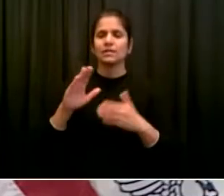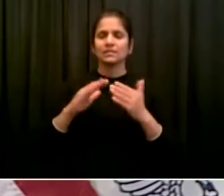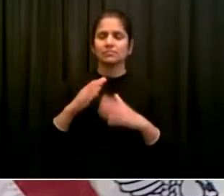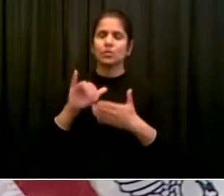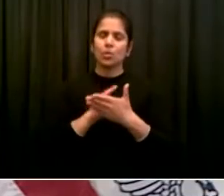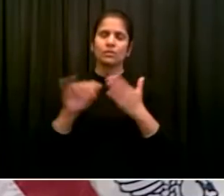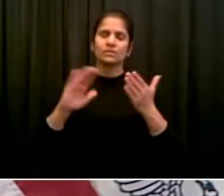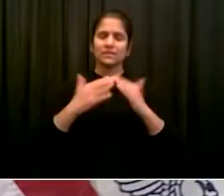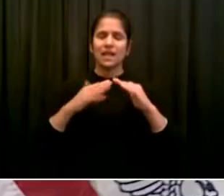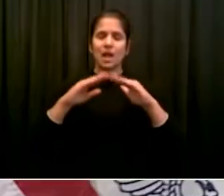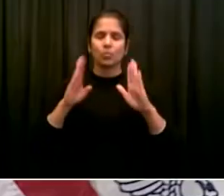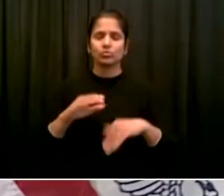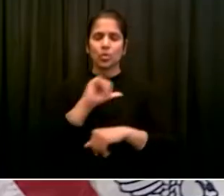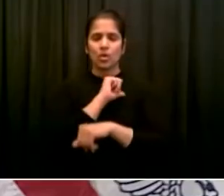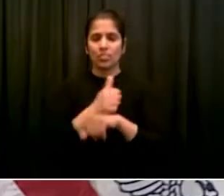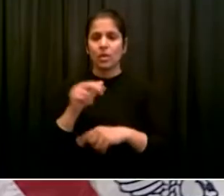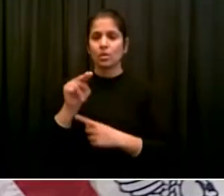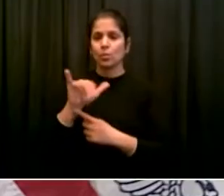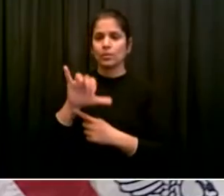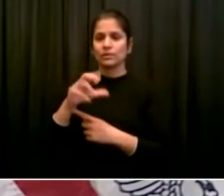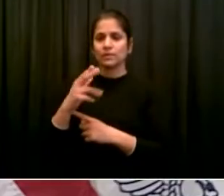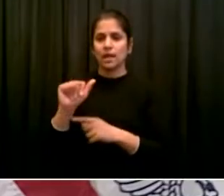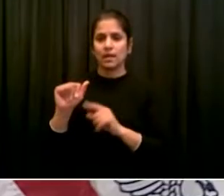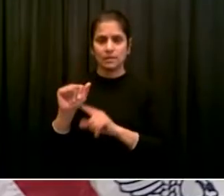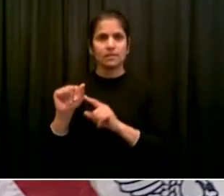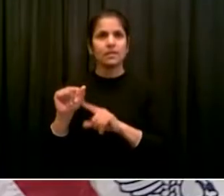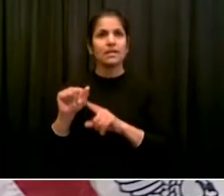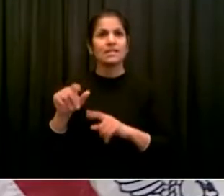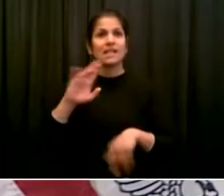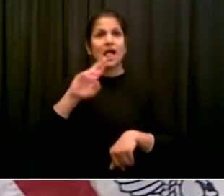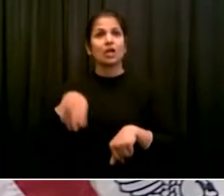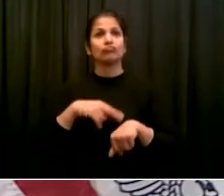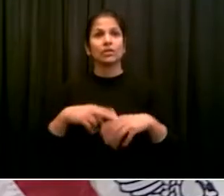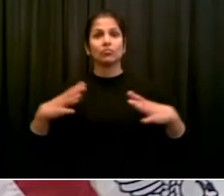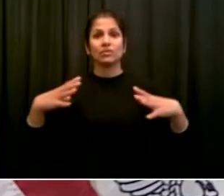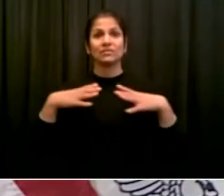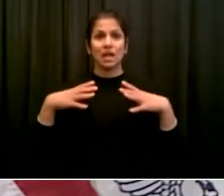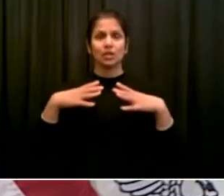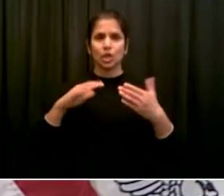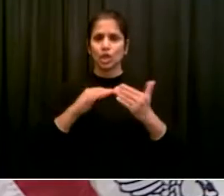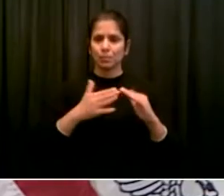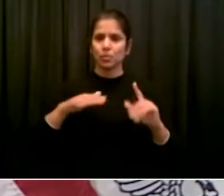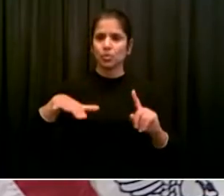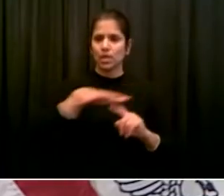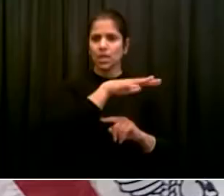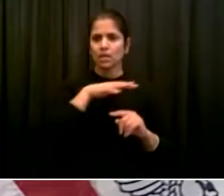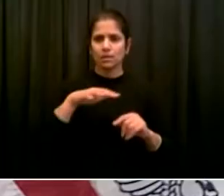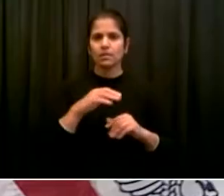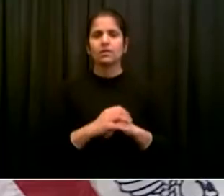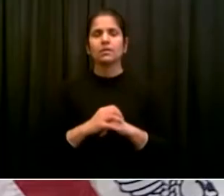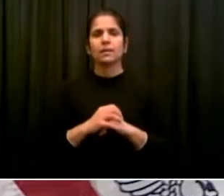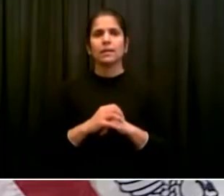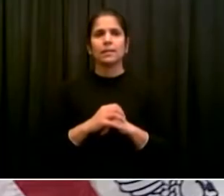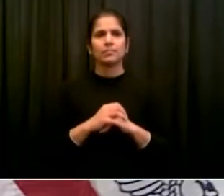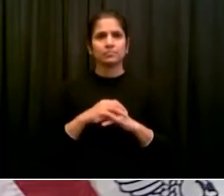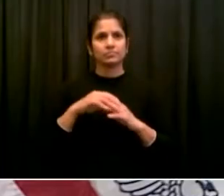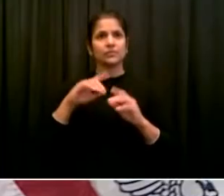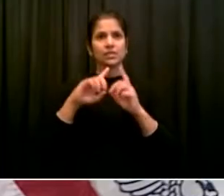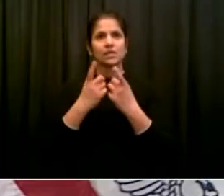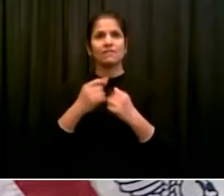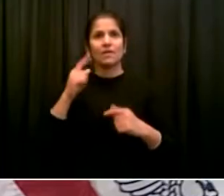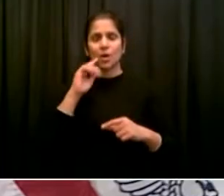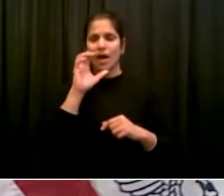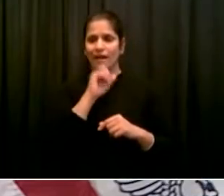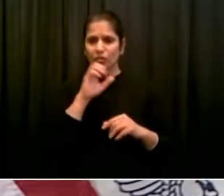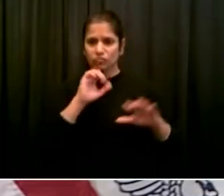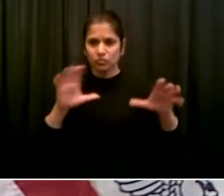the naturally occurring retirement communities in partnership with the Department for the Aging. So these are some of the efforts that